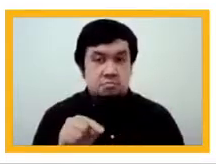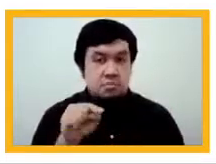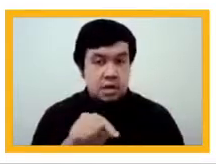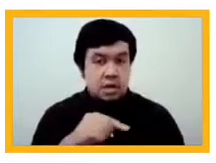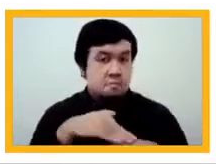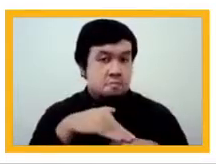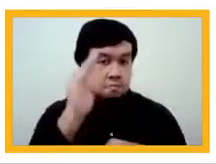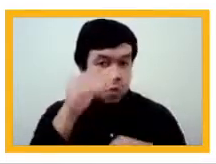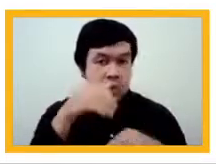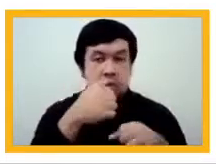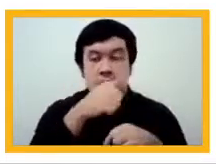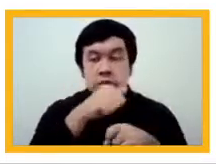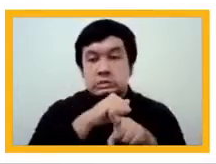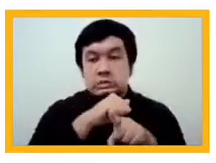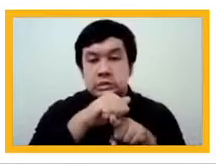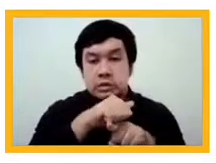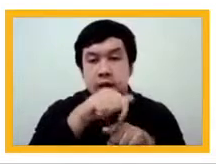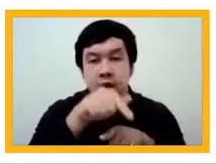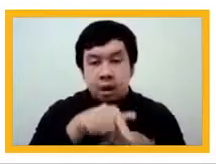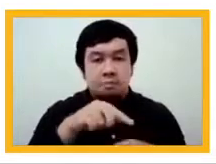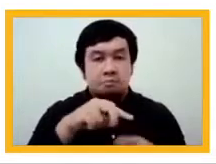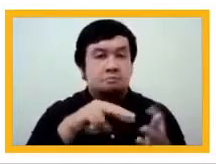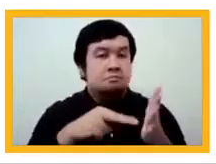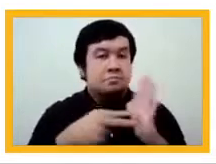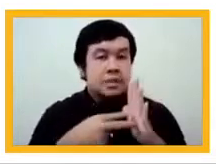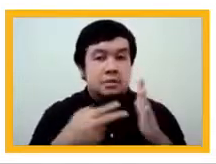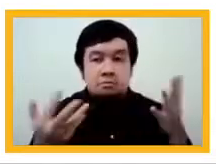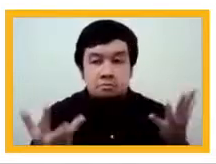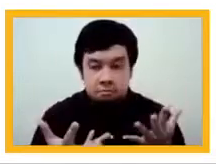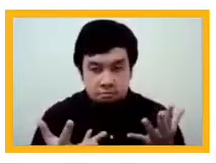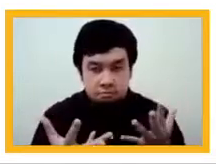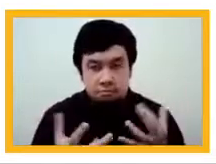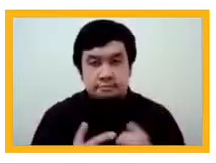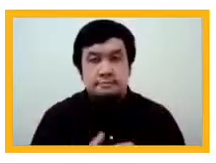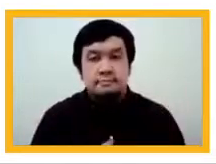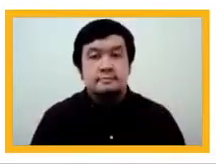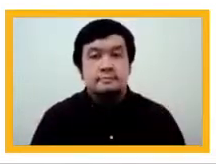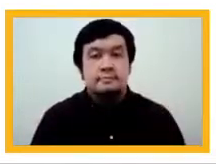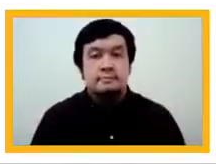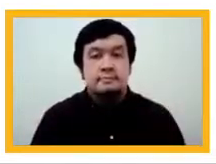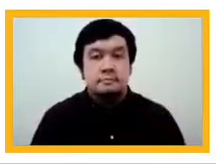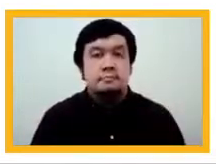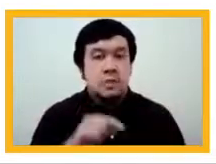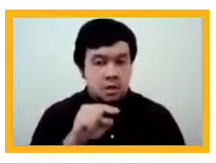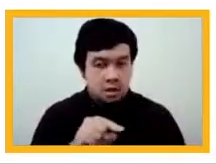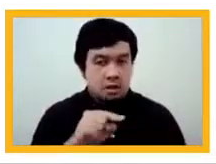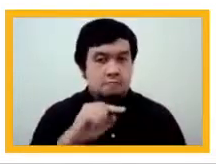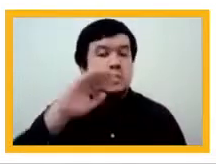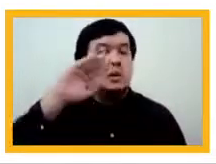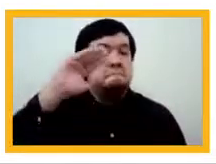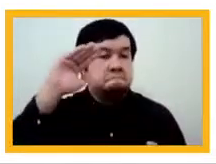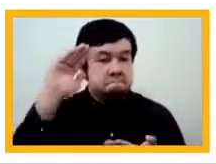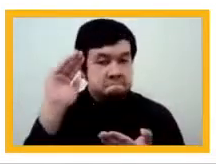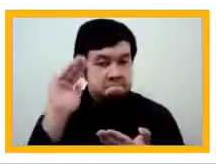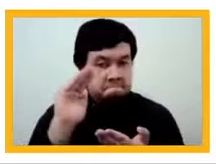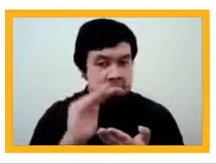deduction from 2% of their total expense to 8% of their total income.